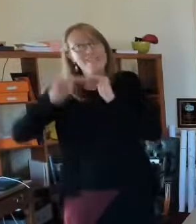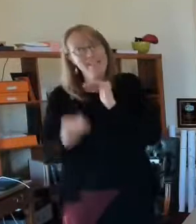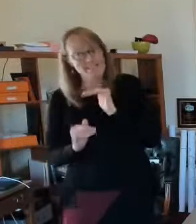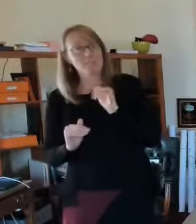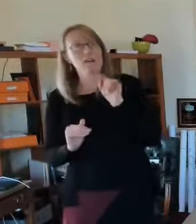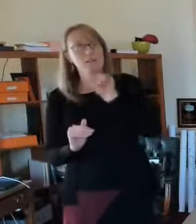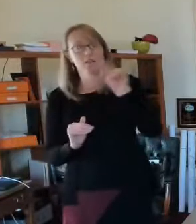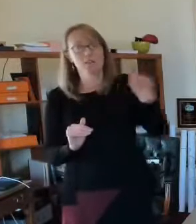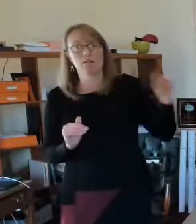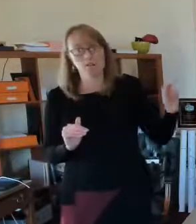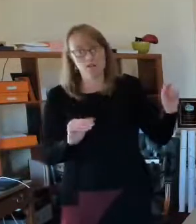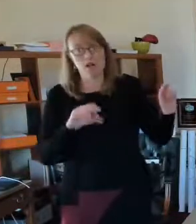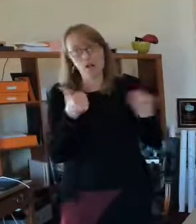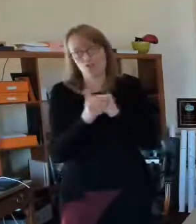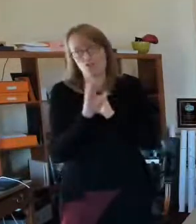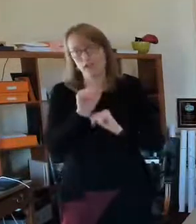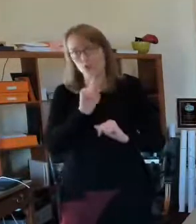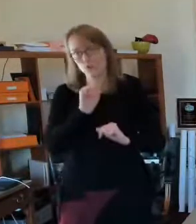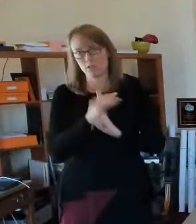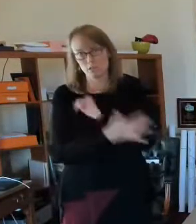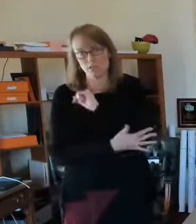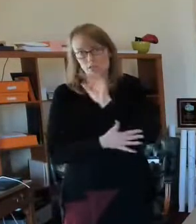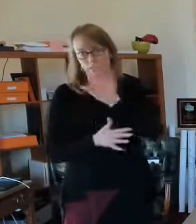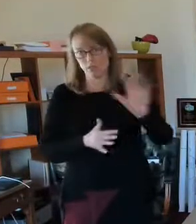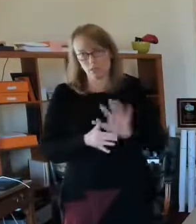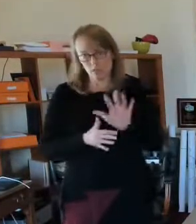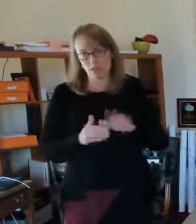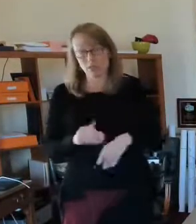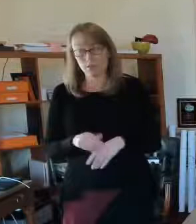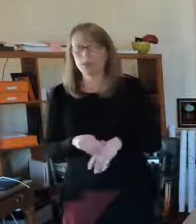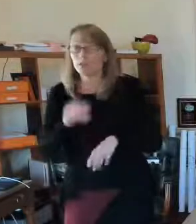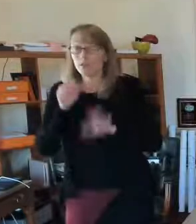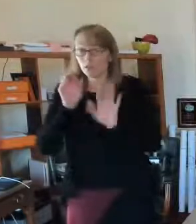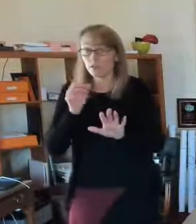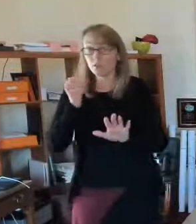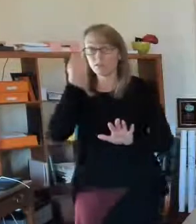good. They're not. They're bad in the city also, but